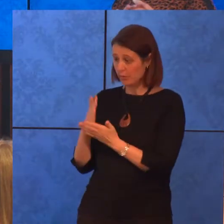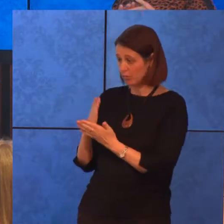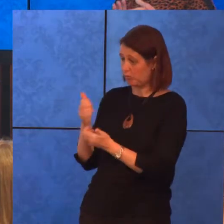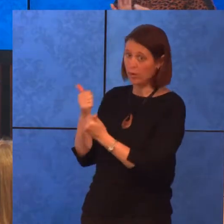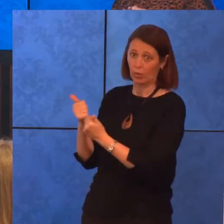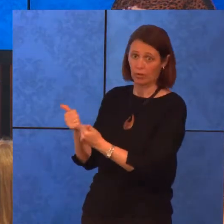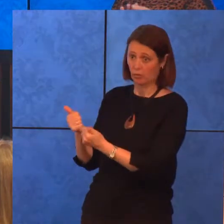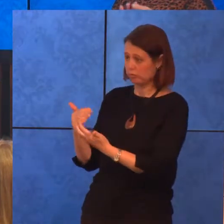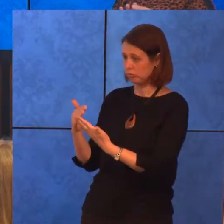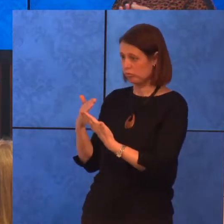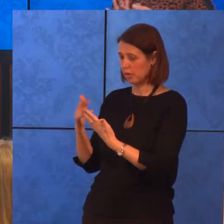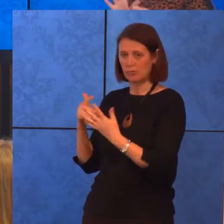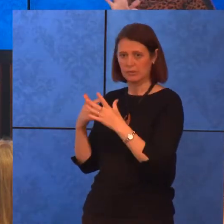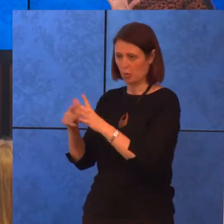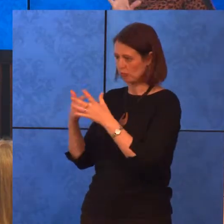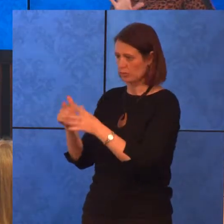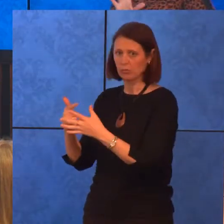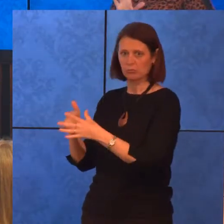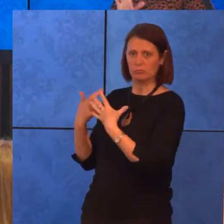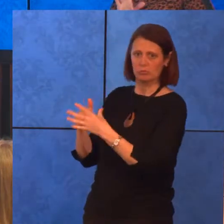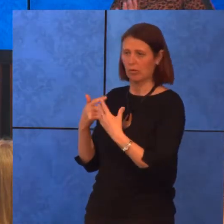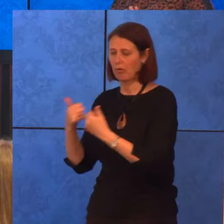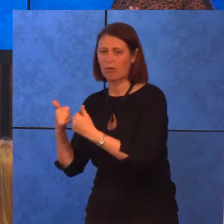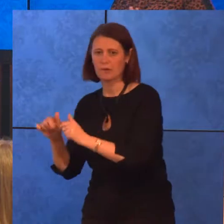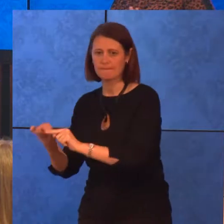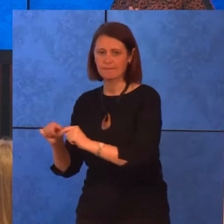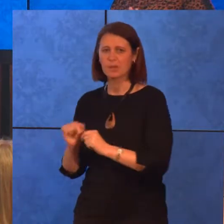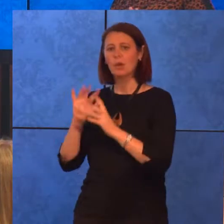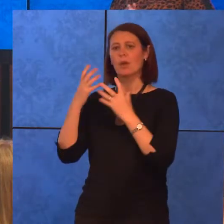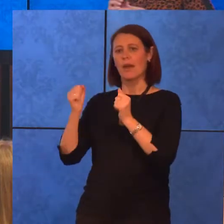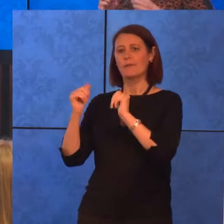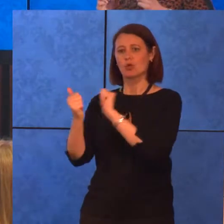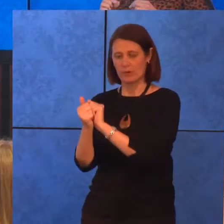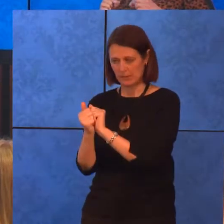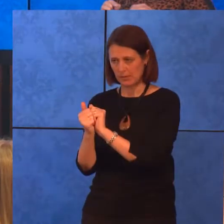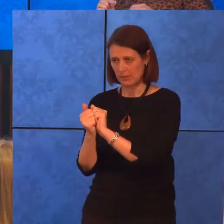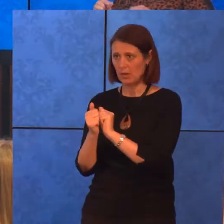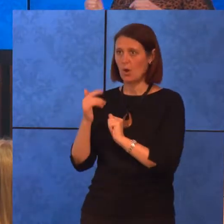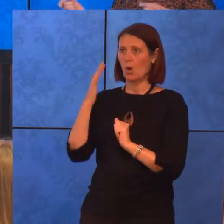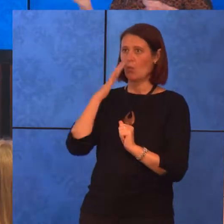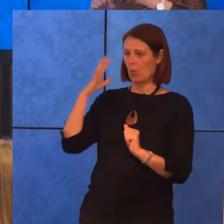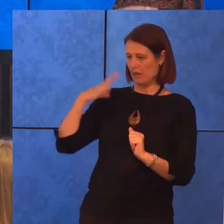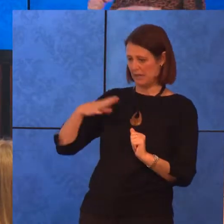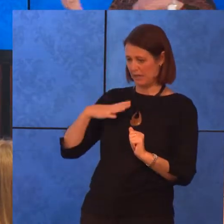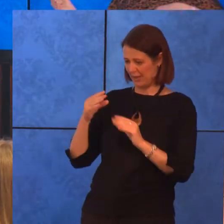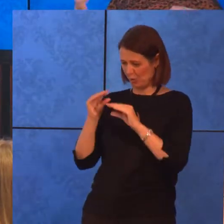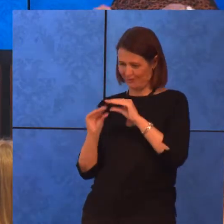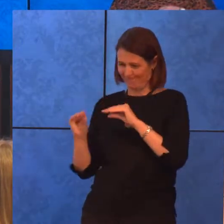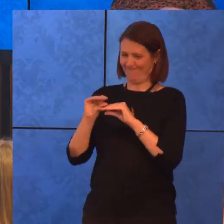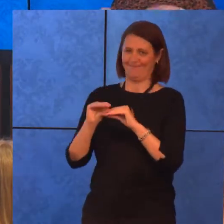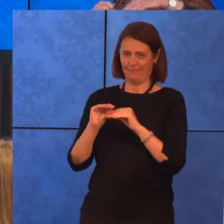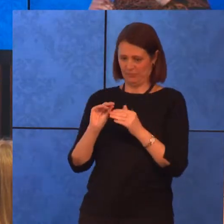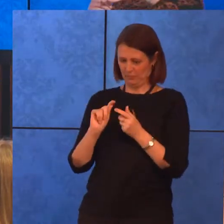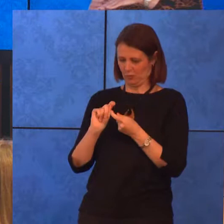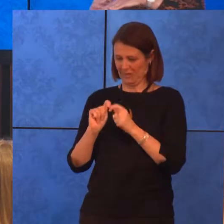by the way. They've been really responsive. We've reached an agreement where Where we need some add-ons and some